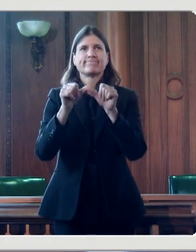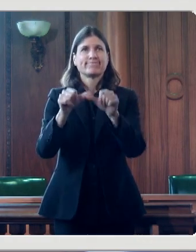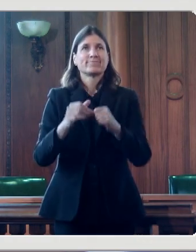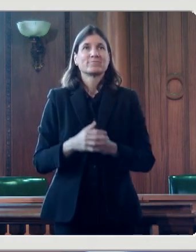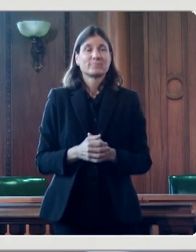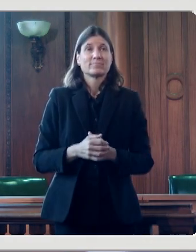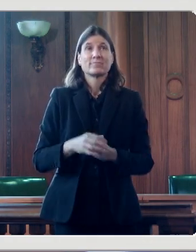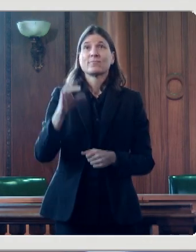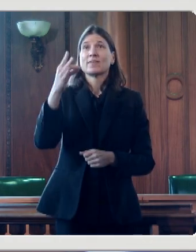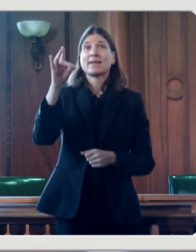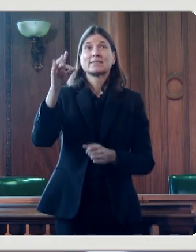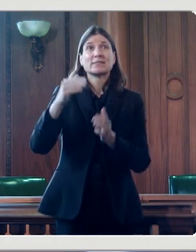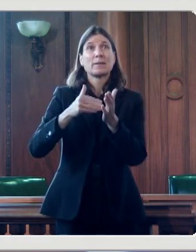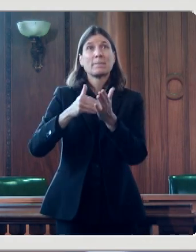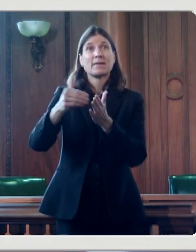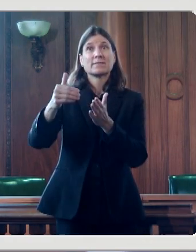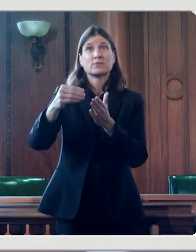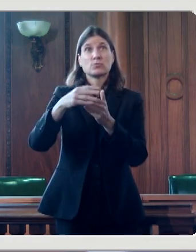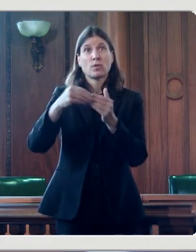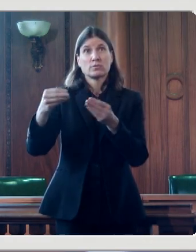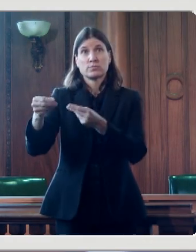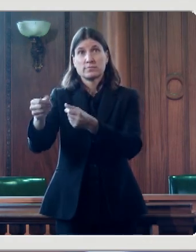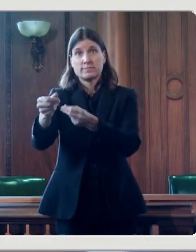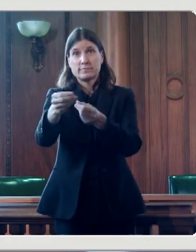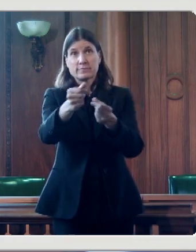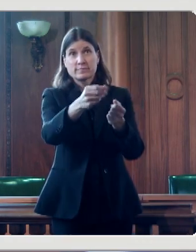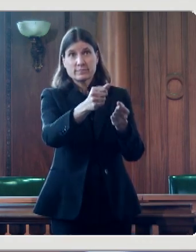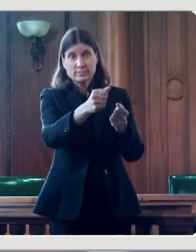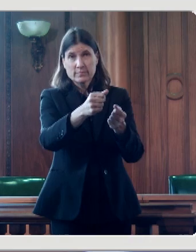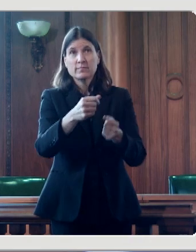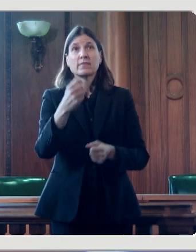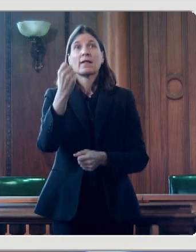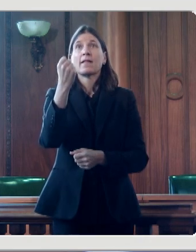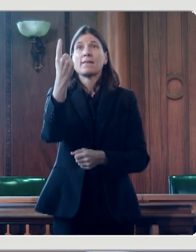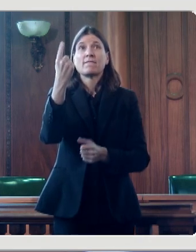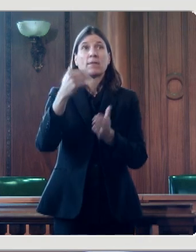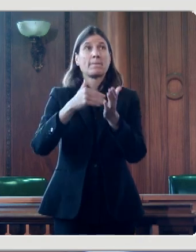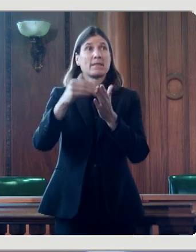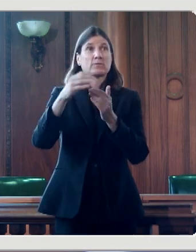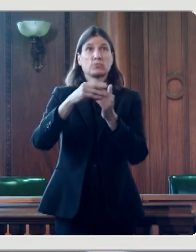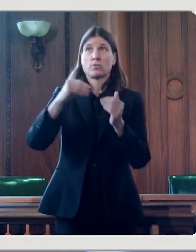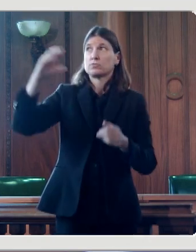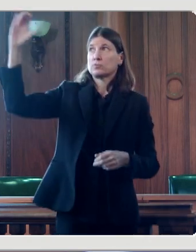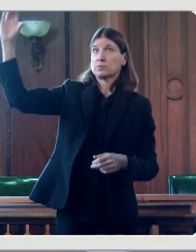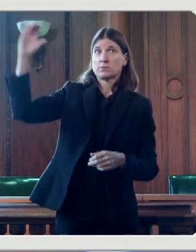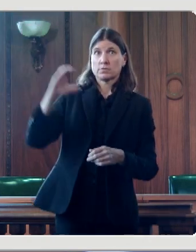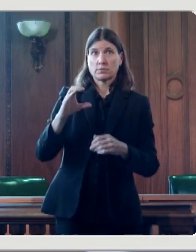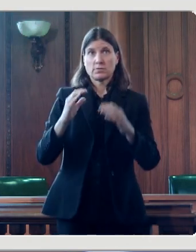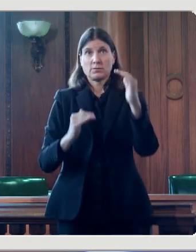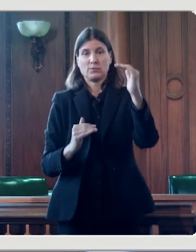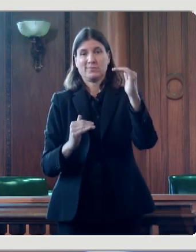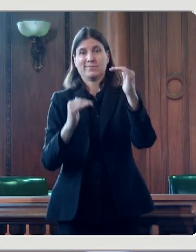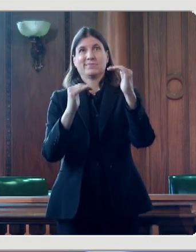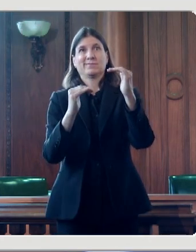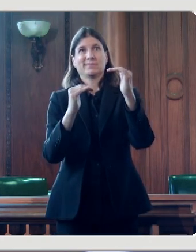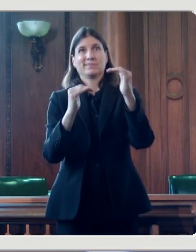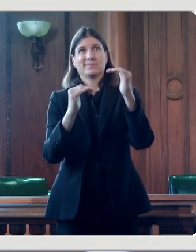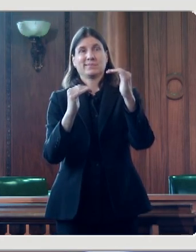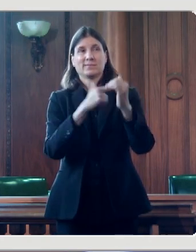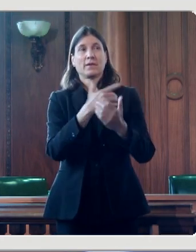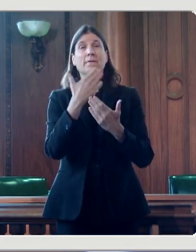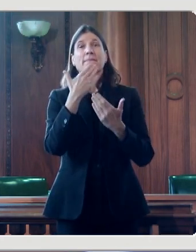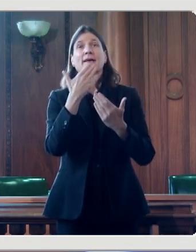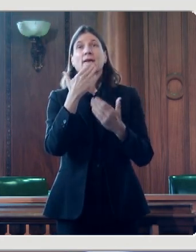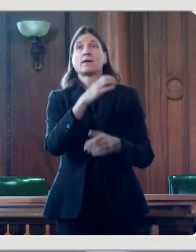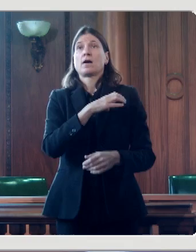again, we're very, very appreciative of Congressman Neal's efforts getting that extension for us on the CARES Act and on the